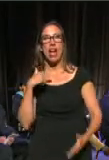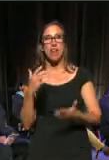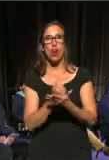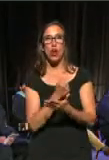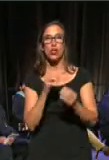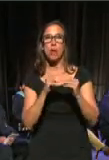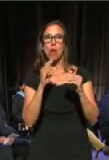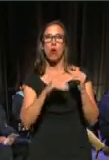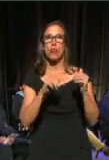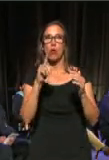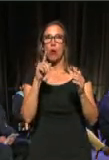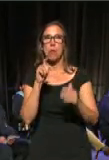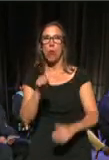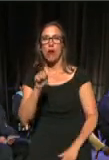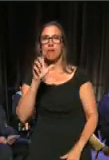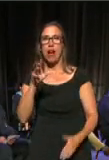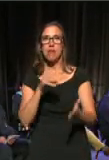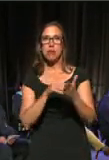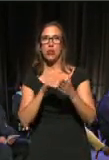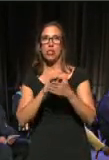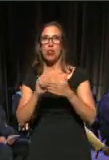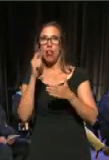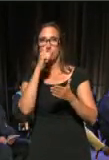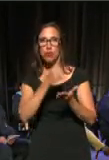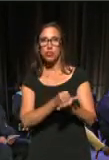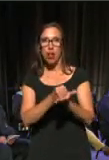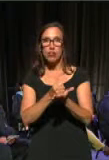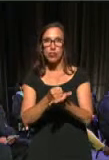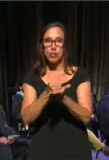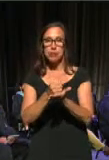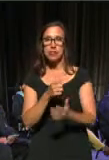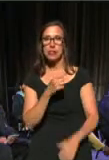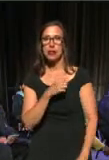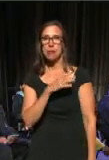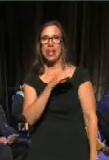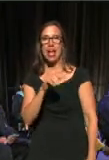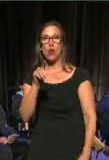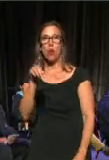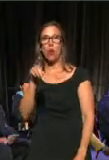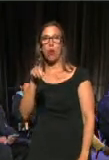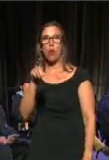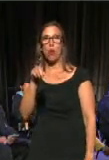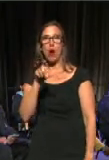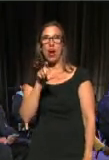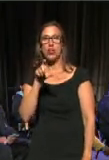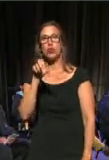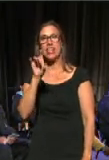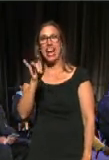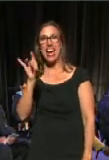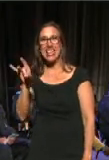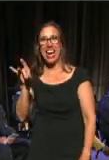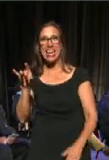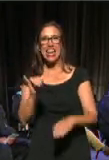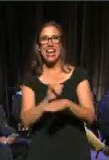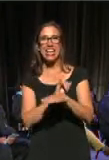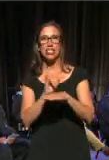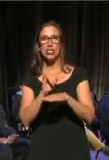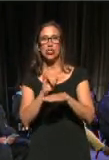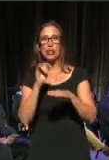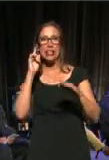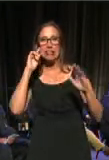over $1.5 million in scholarships and 188 industry